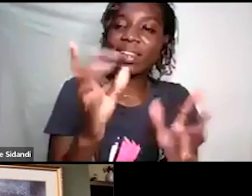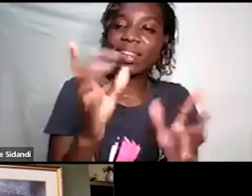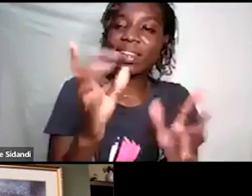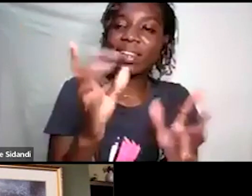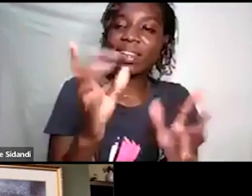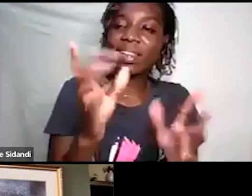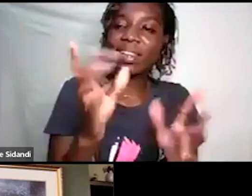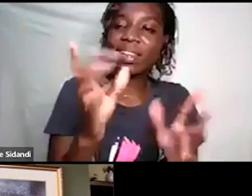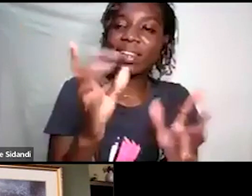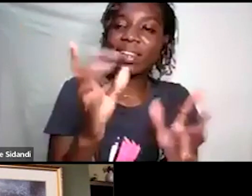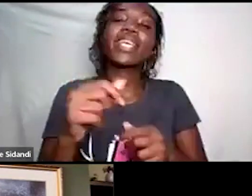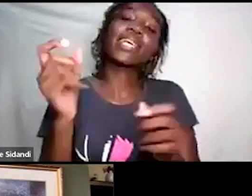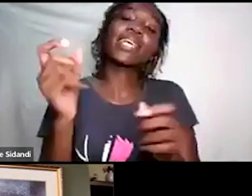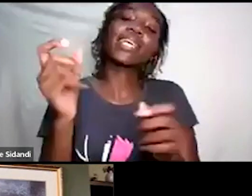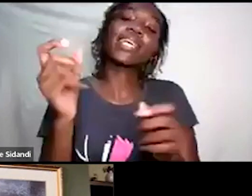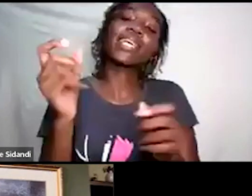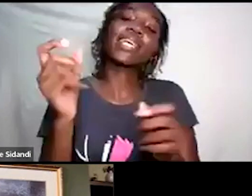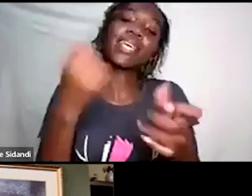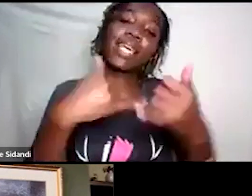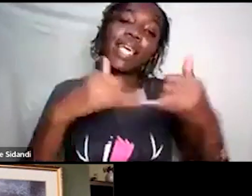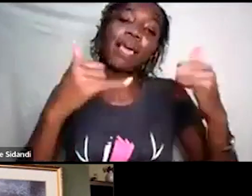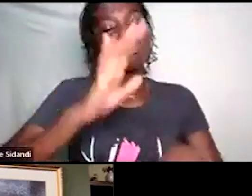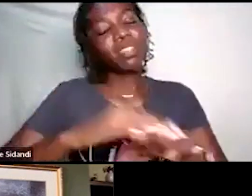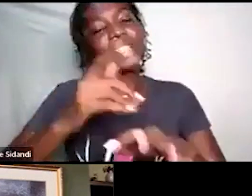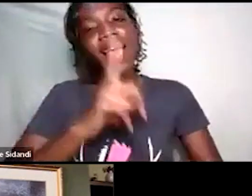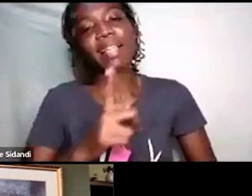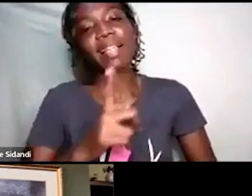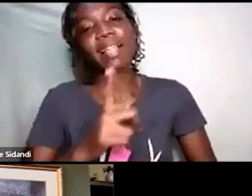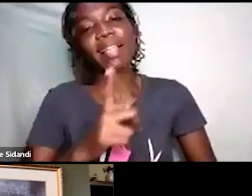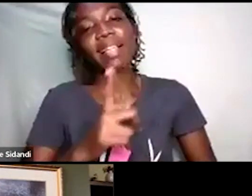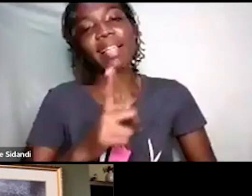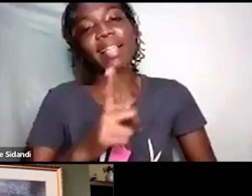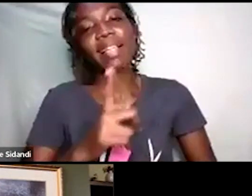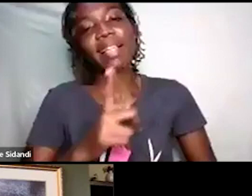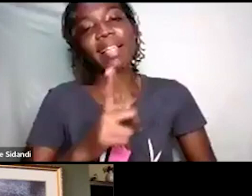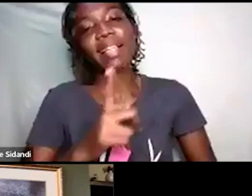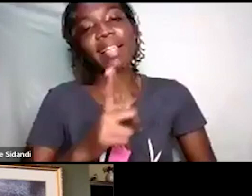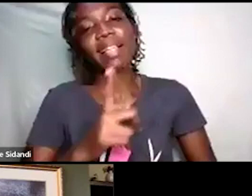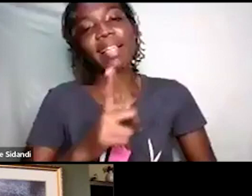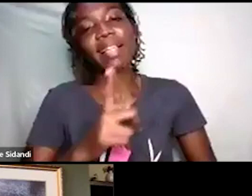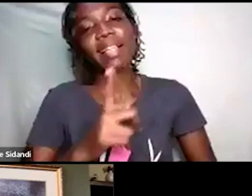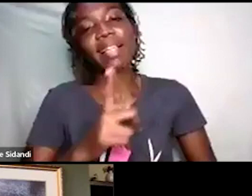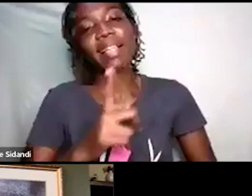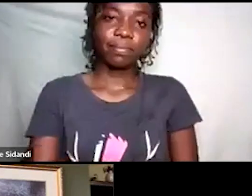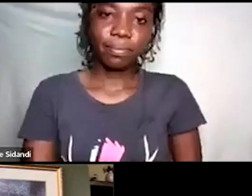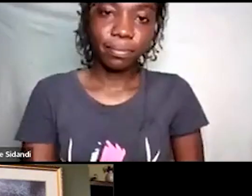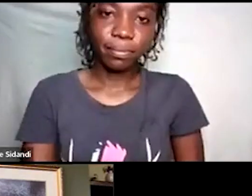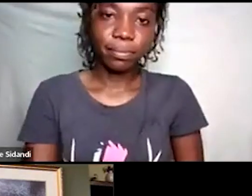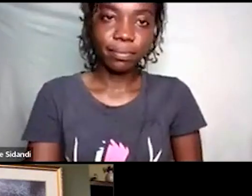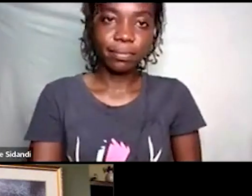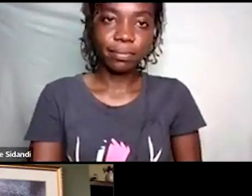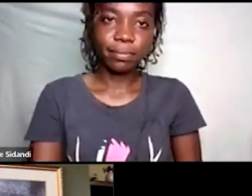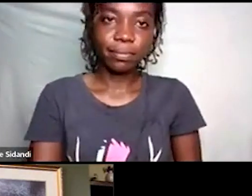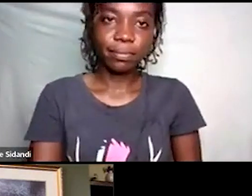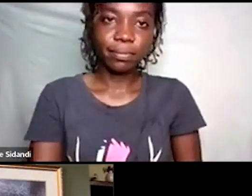Exactly. And somebody had said the media people and the marketing guys seem to have gotten it right in relationships. But